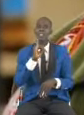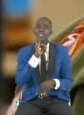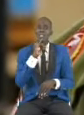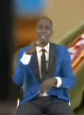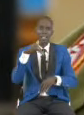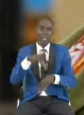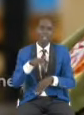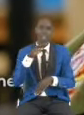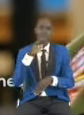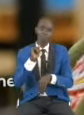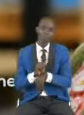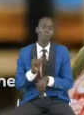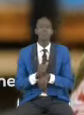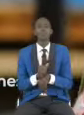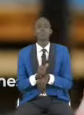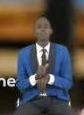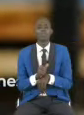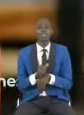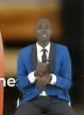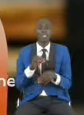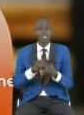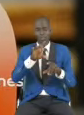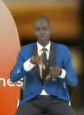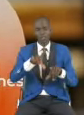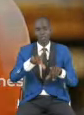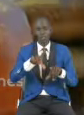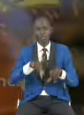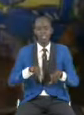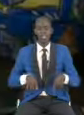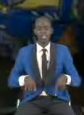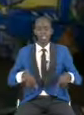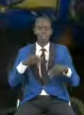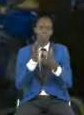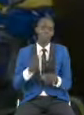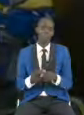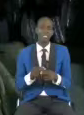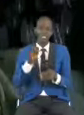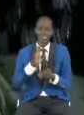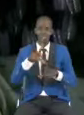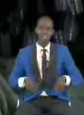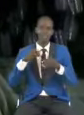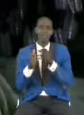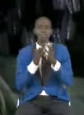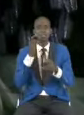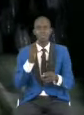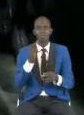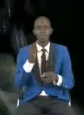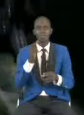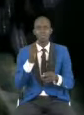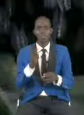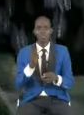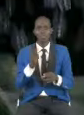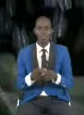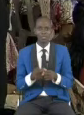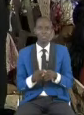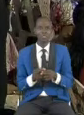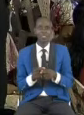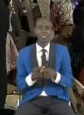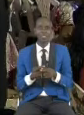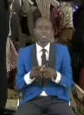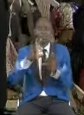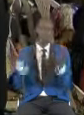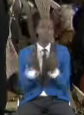work in your life, in your life, in your family.